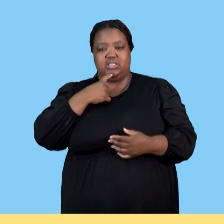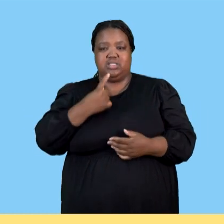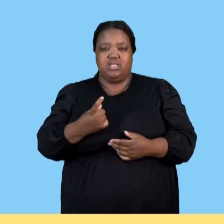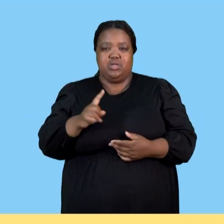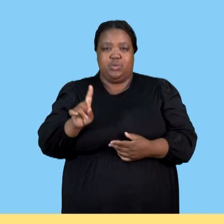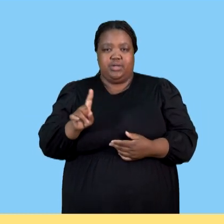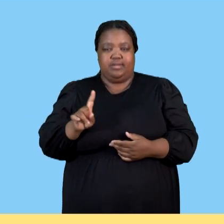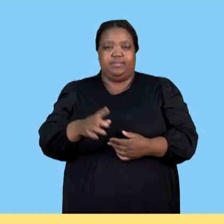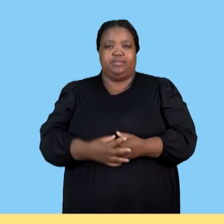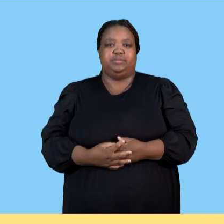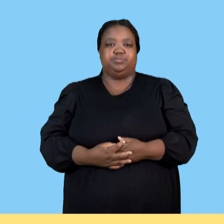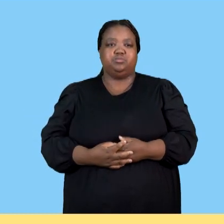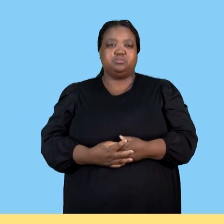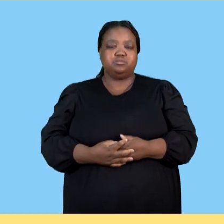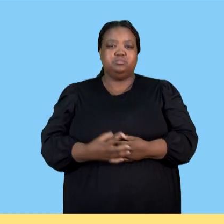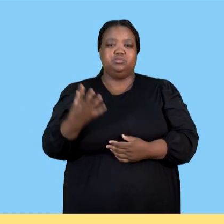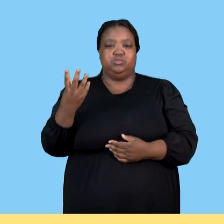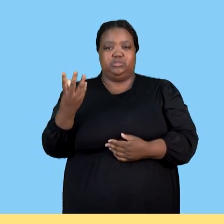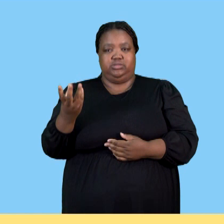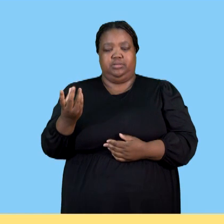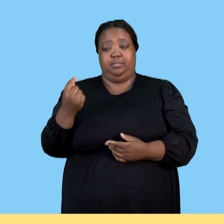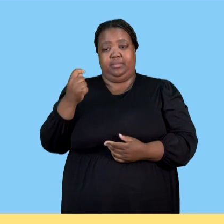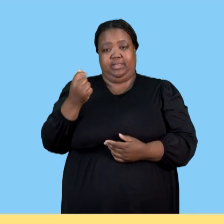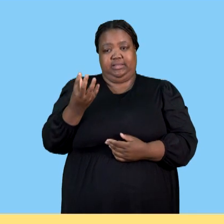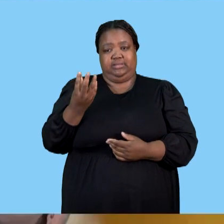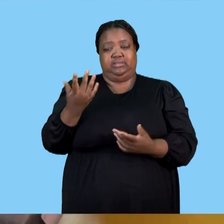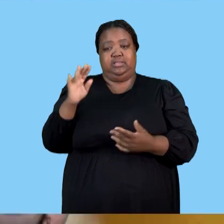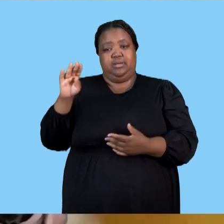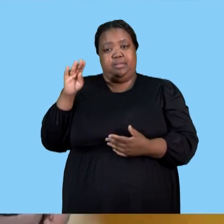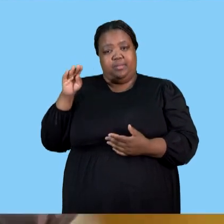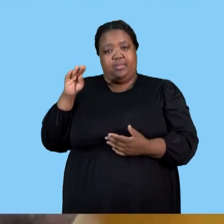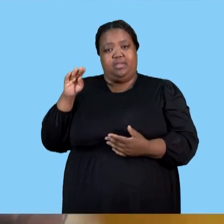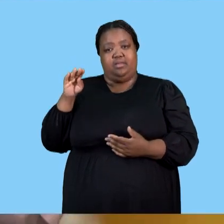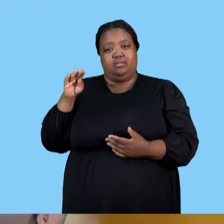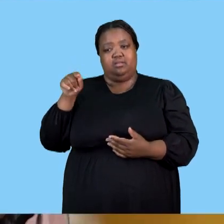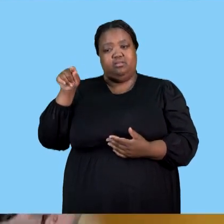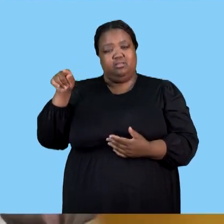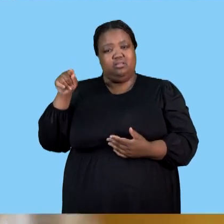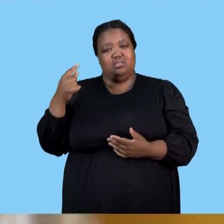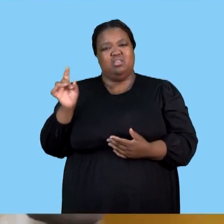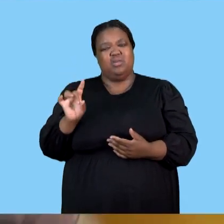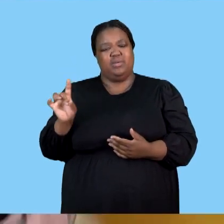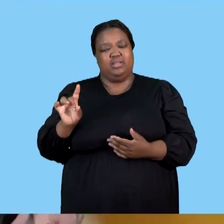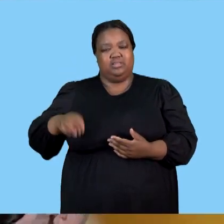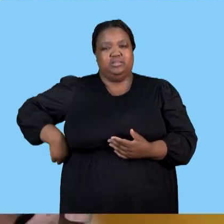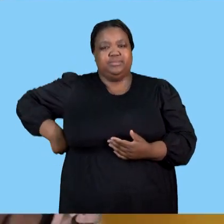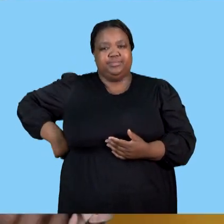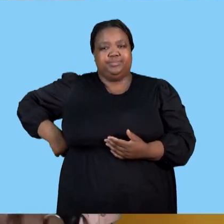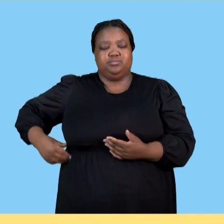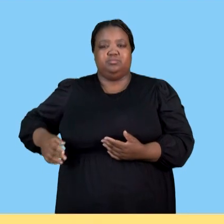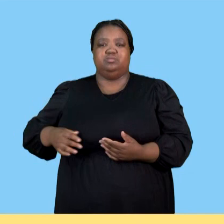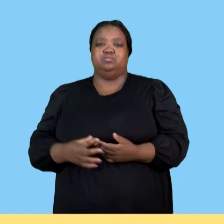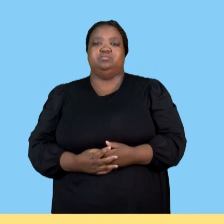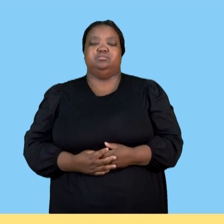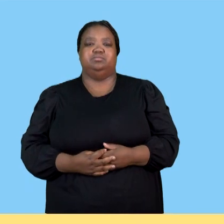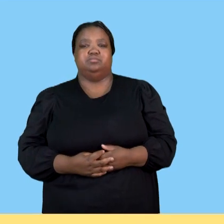if a question comes and says, what was the amount of money that was on the bank balance, or what is the amount that was on the